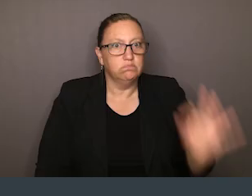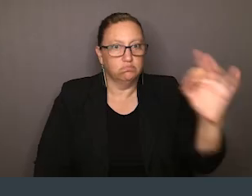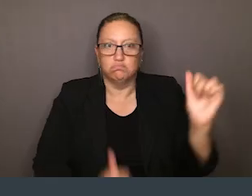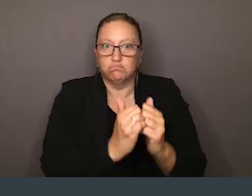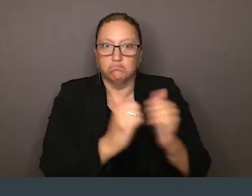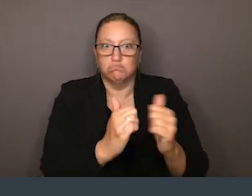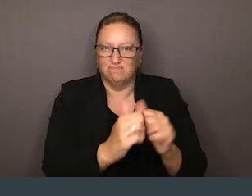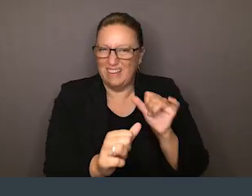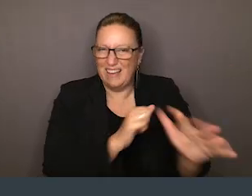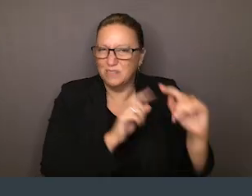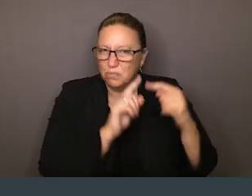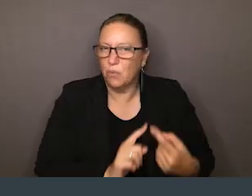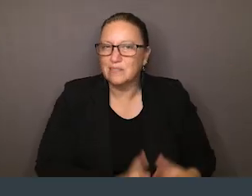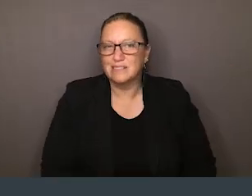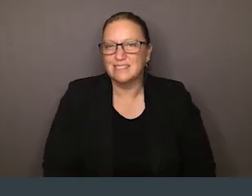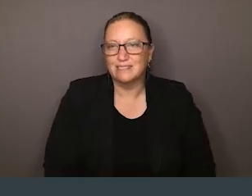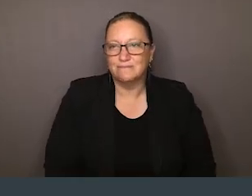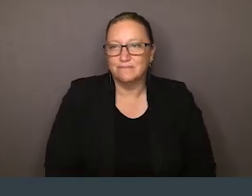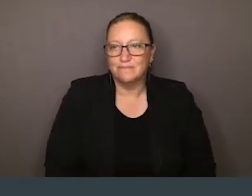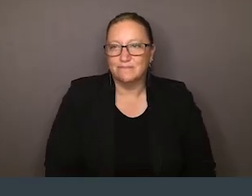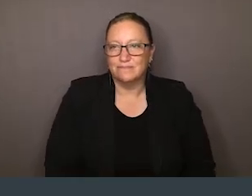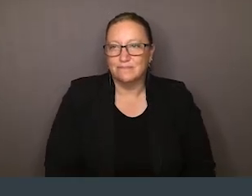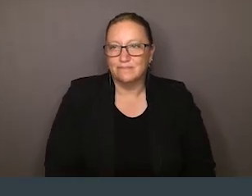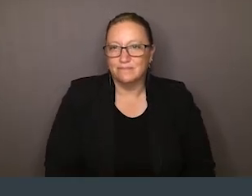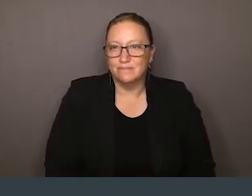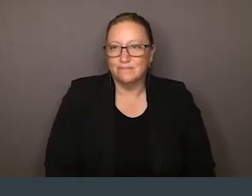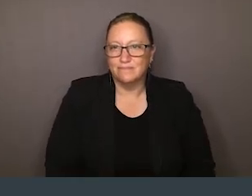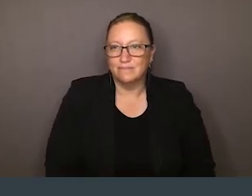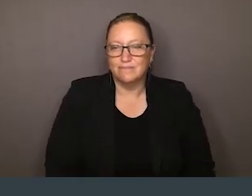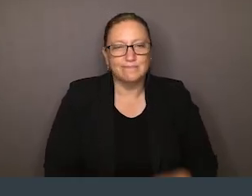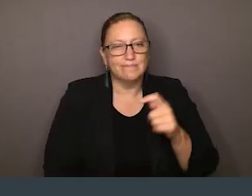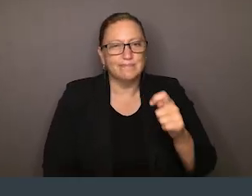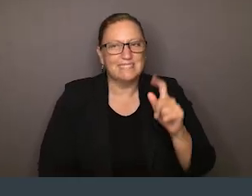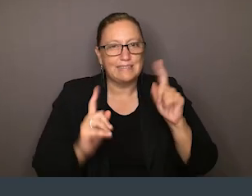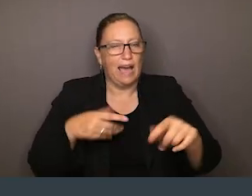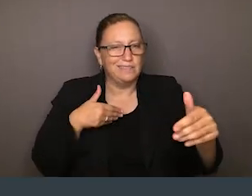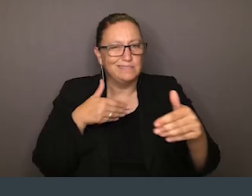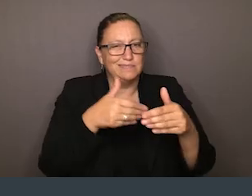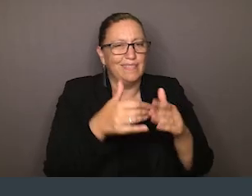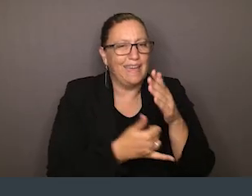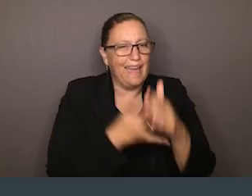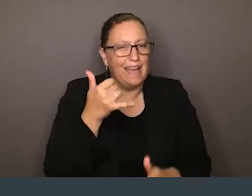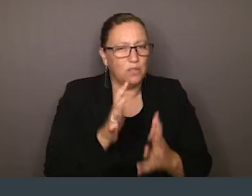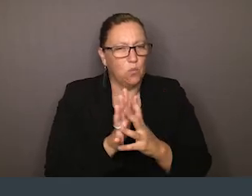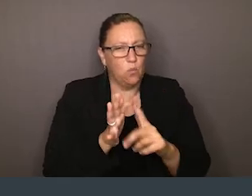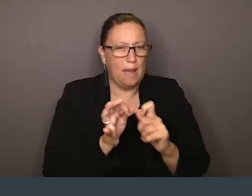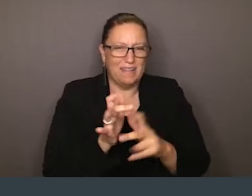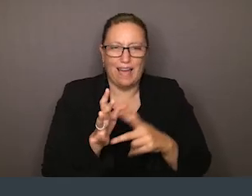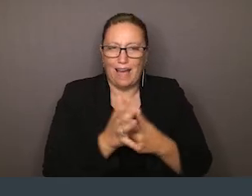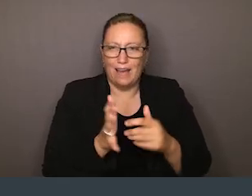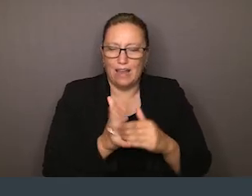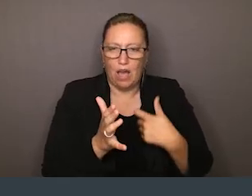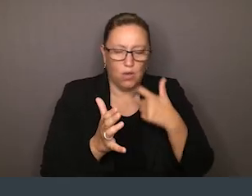in agreement with all of her excellent points. And we're coming toward the back end of the webinar now. So I wanted